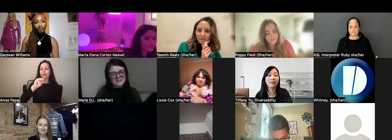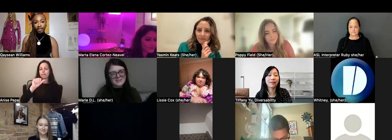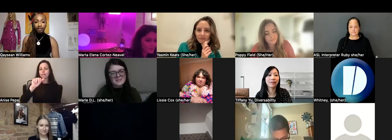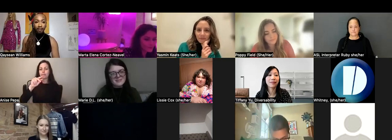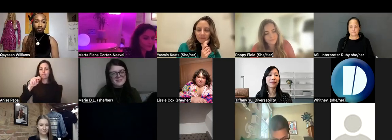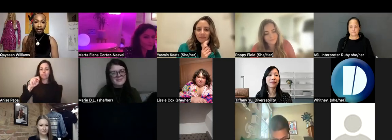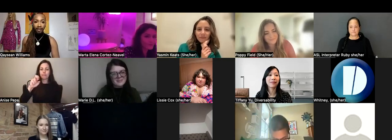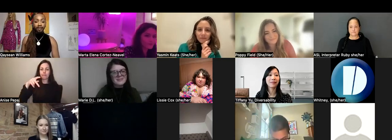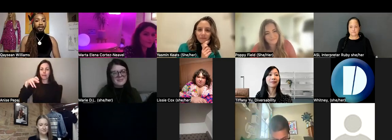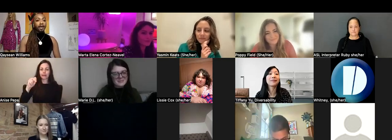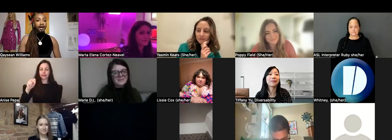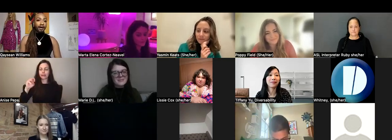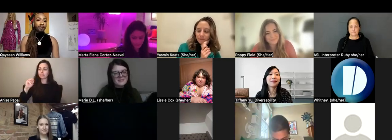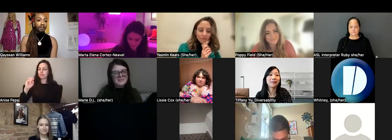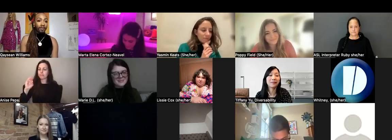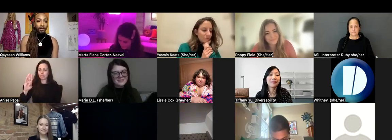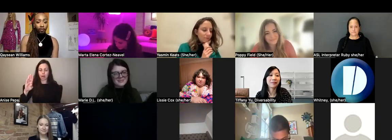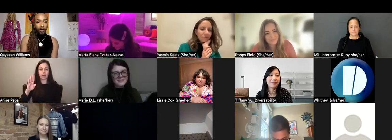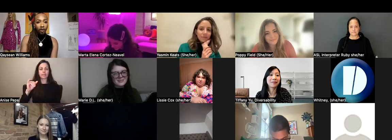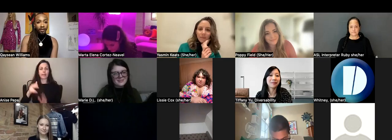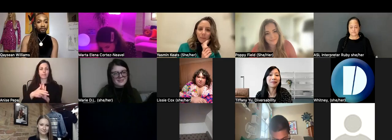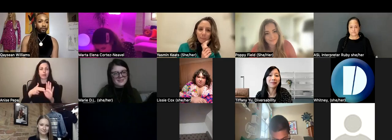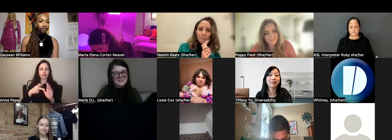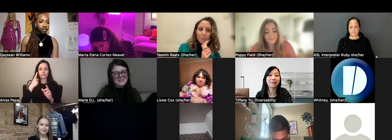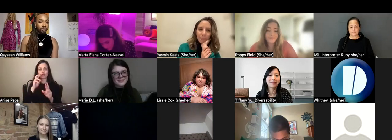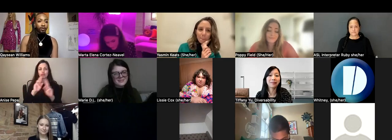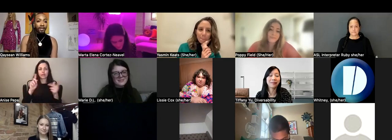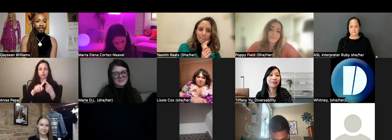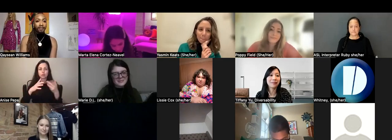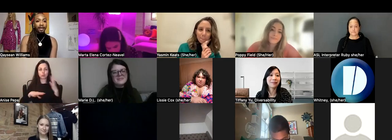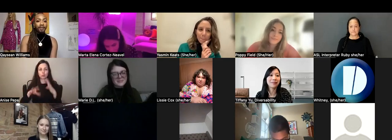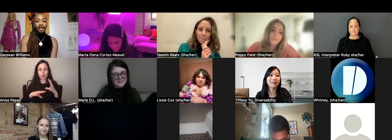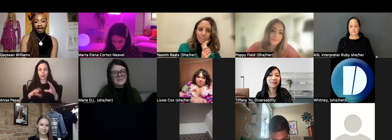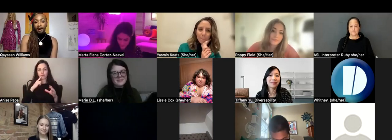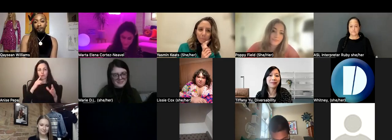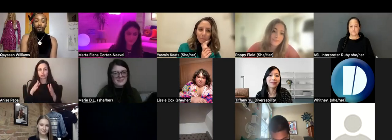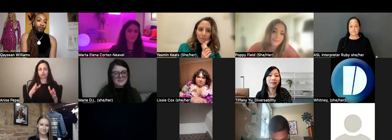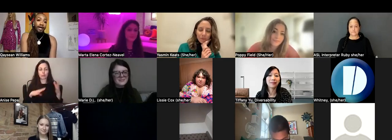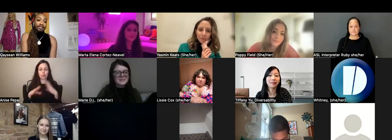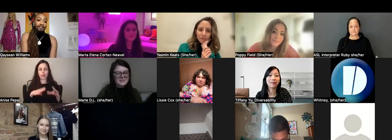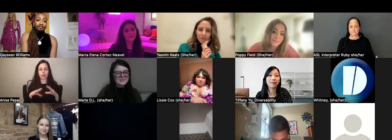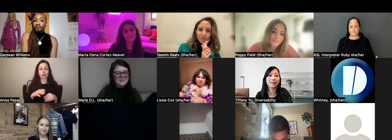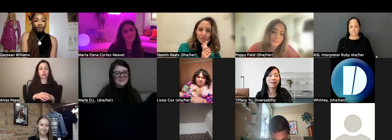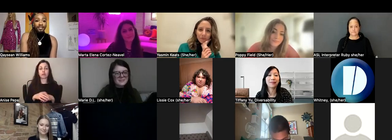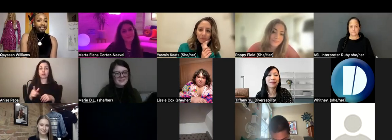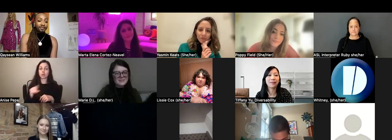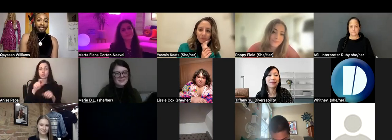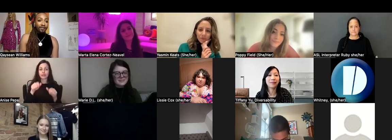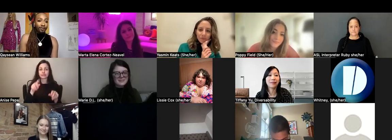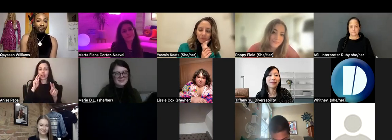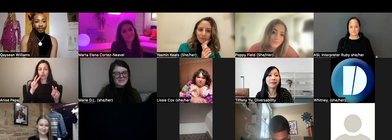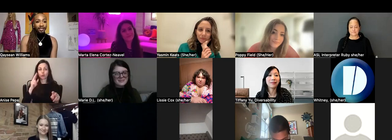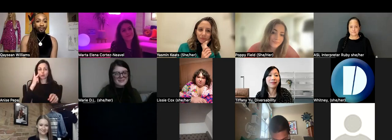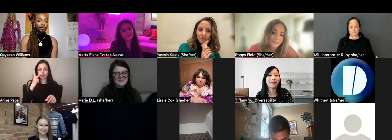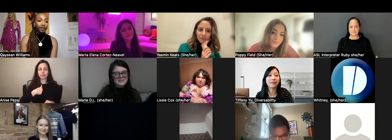physical Manikin Mob brand of my ready-to-wear garments for my streetwear Manikin Mob. Well, you guys can look forward to seeing me